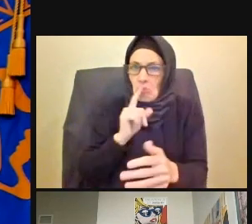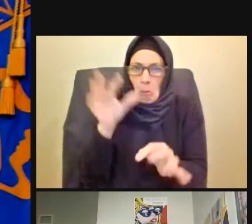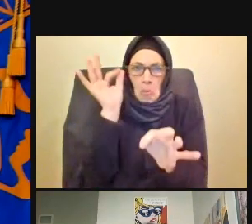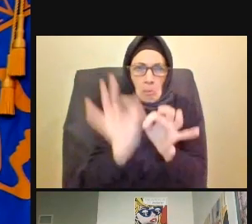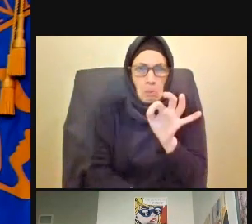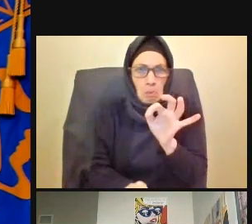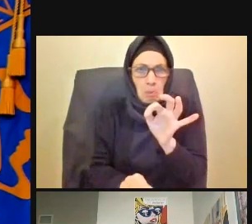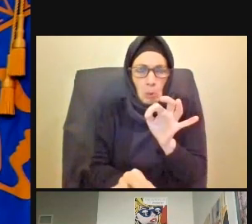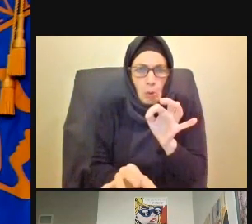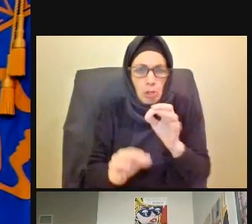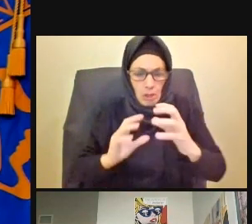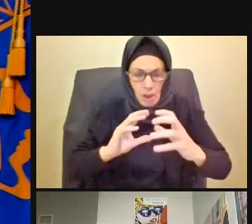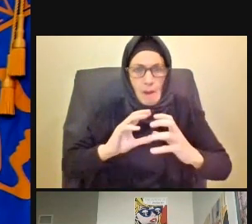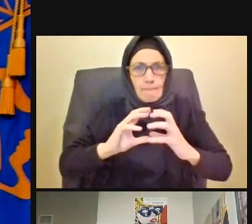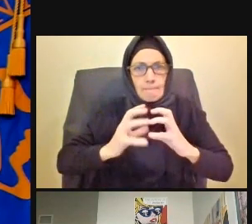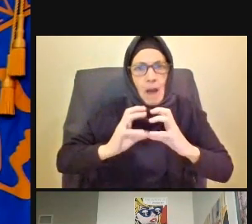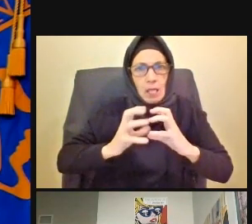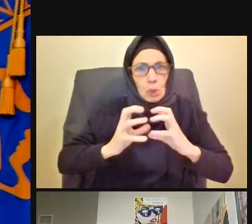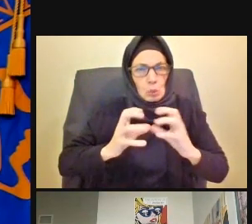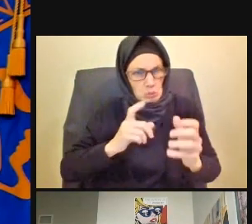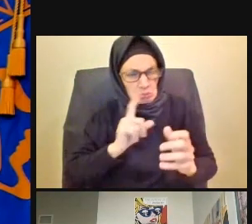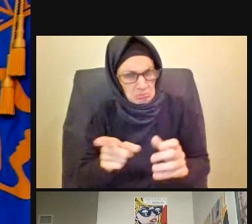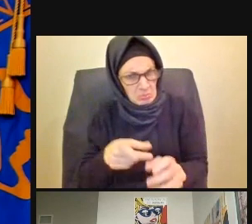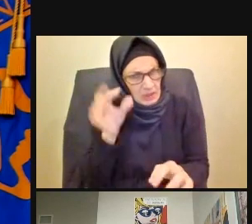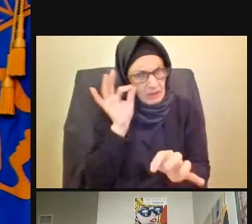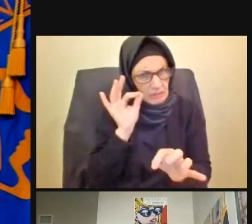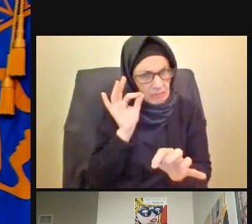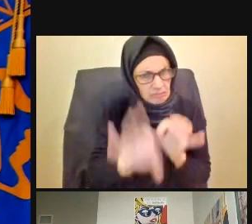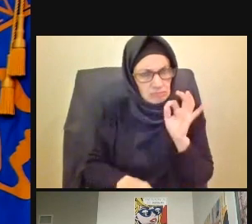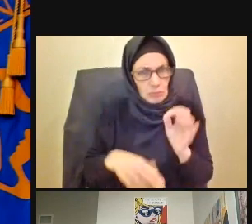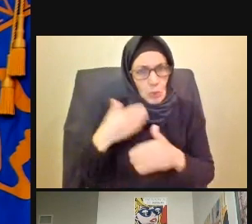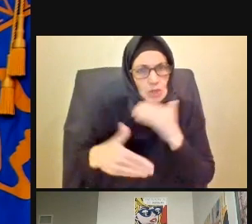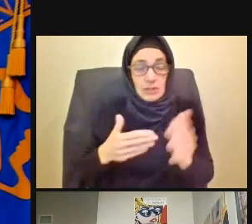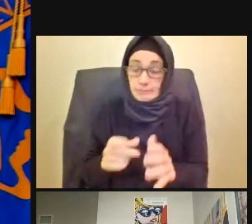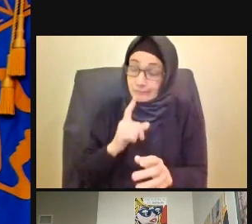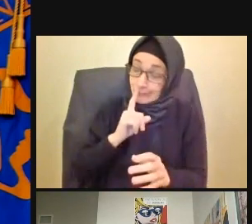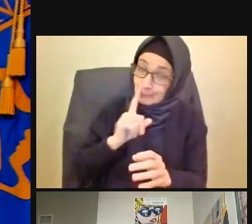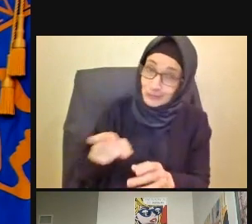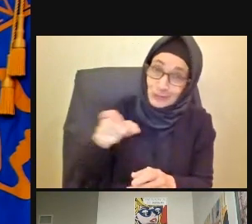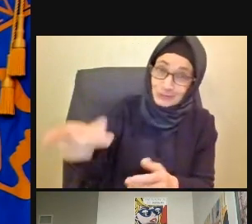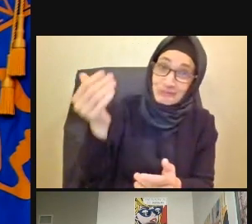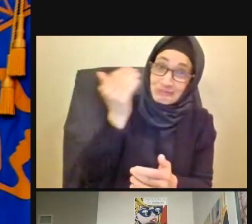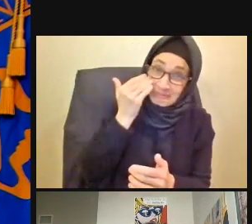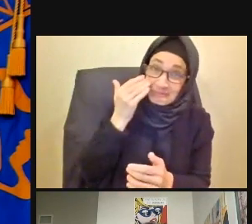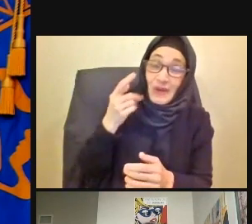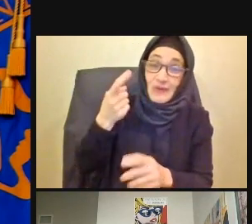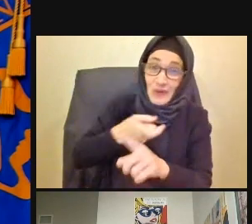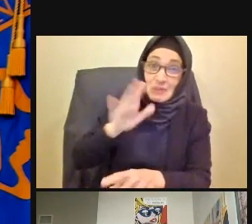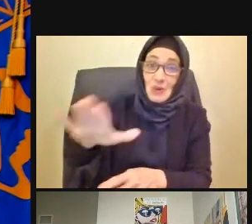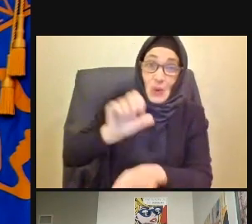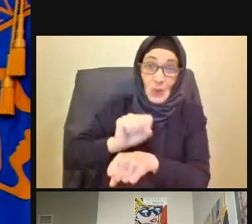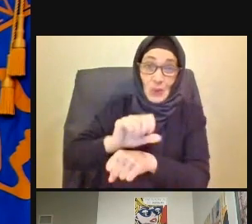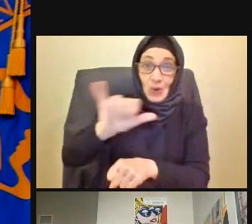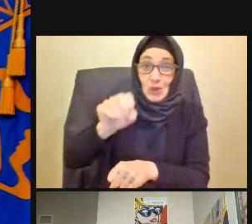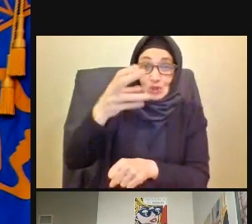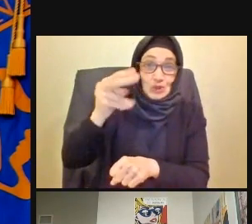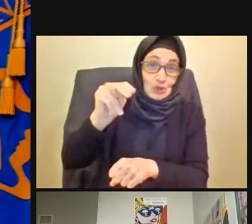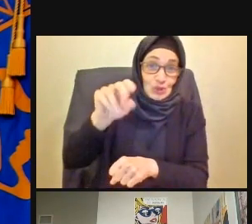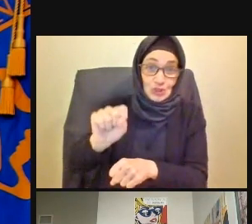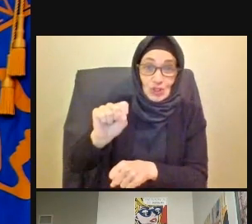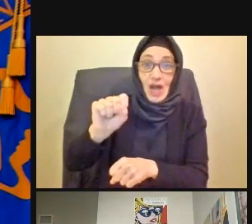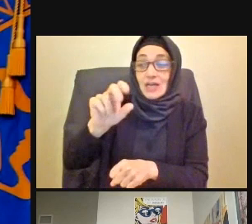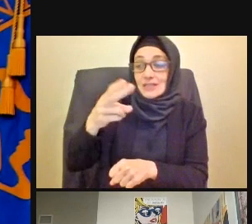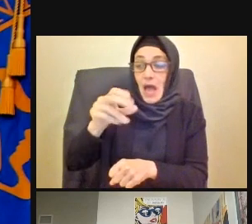is, you know, highly transparent. You know from your work, I'm sure, at Hopkins, that mRNA just codes for a